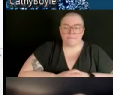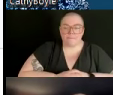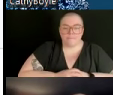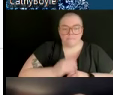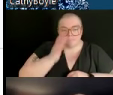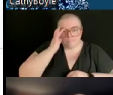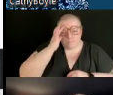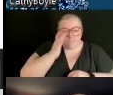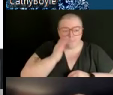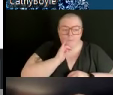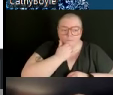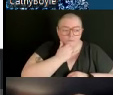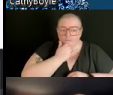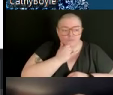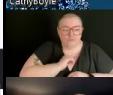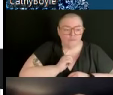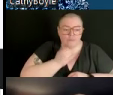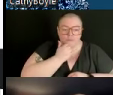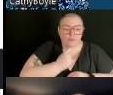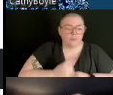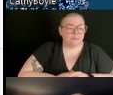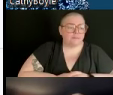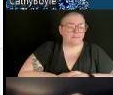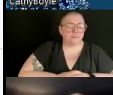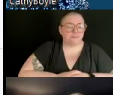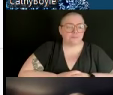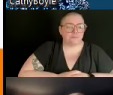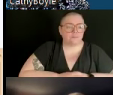Oops, wrong website.